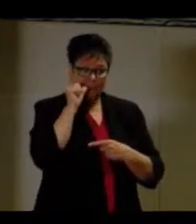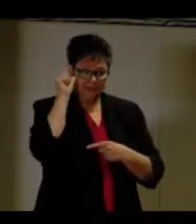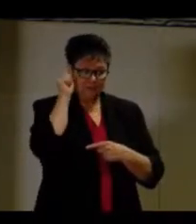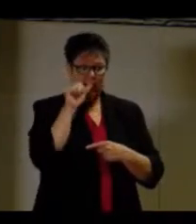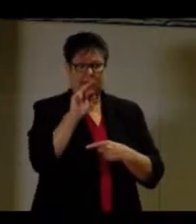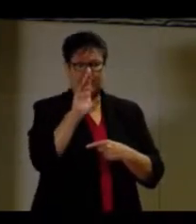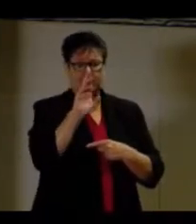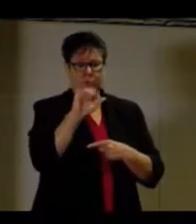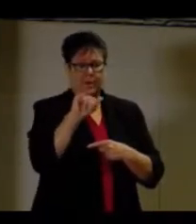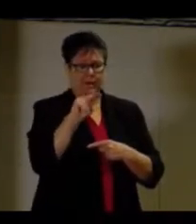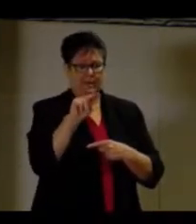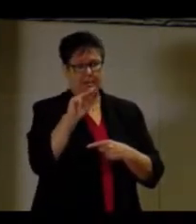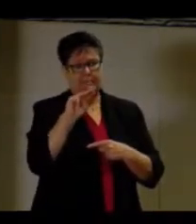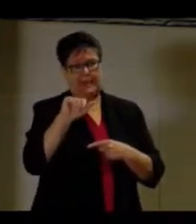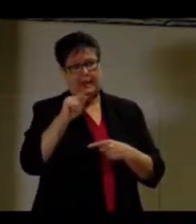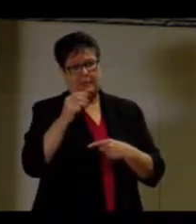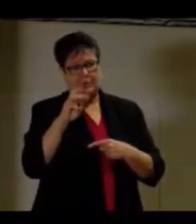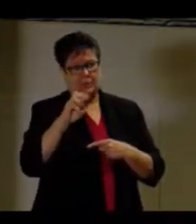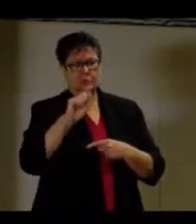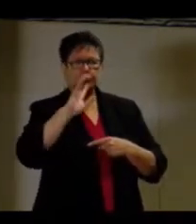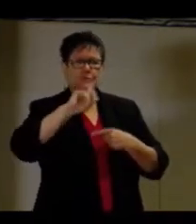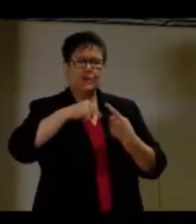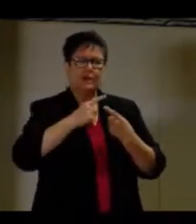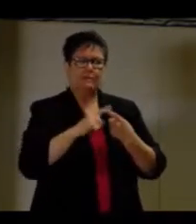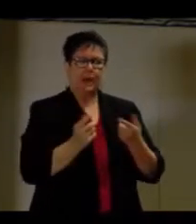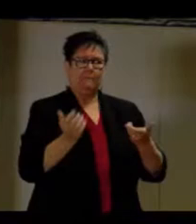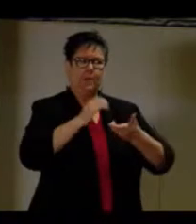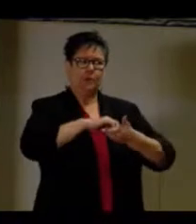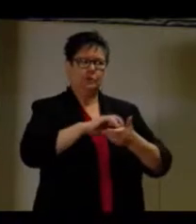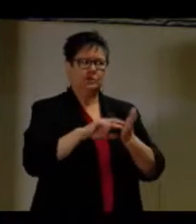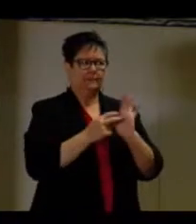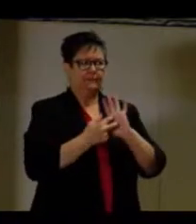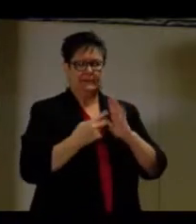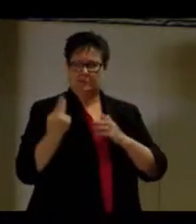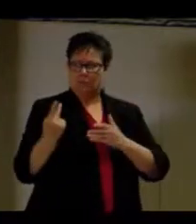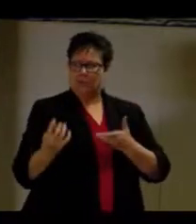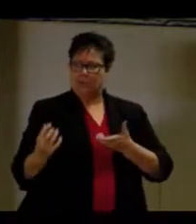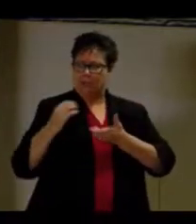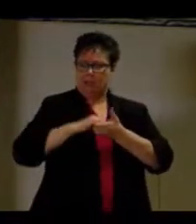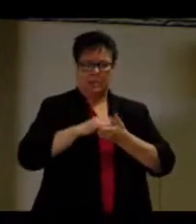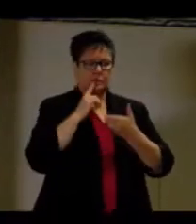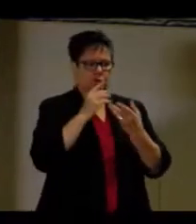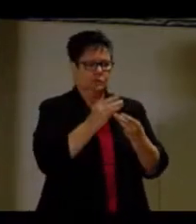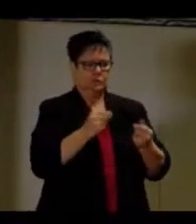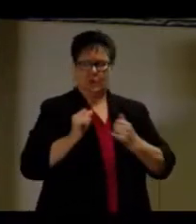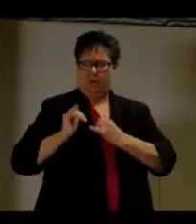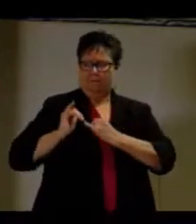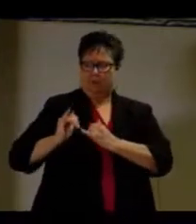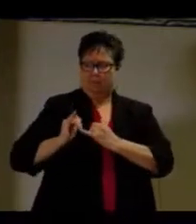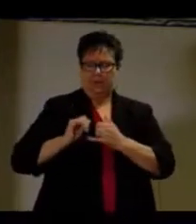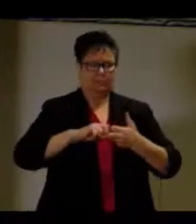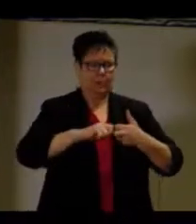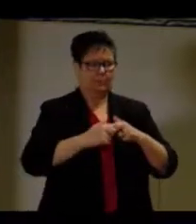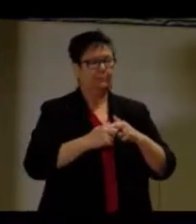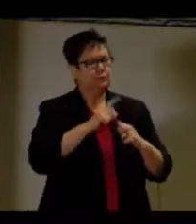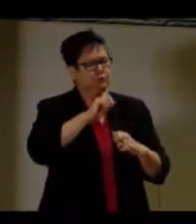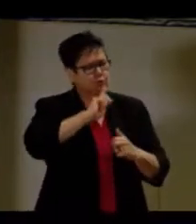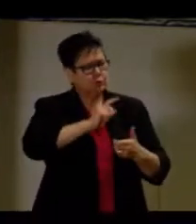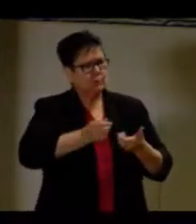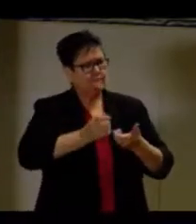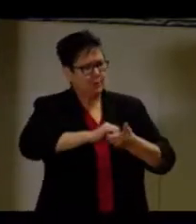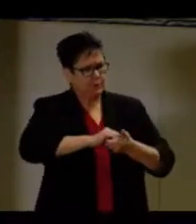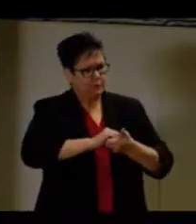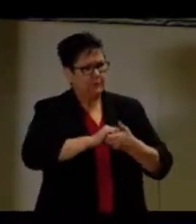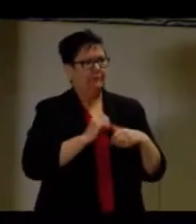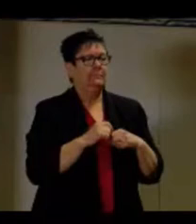as somebody who comes together with you to solve a common problem, that would be a true partnership, and that there's a lot